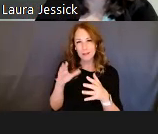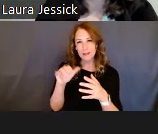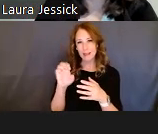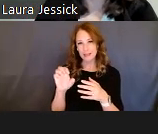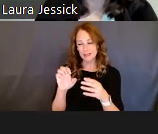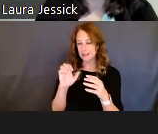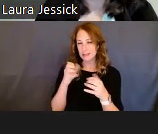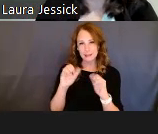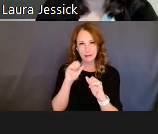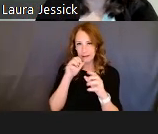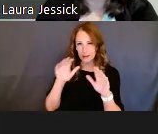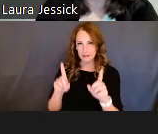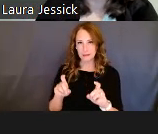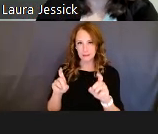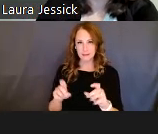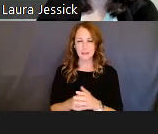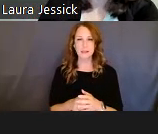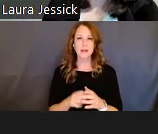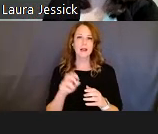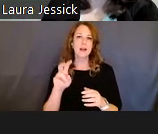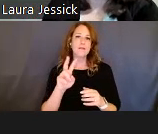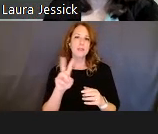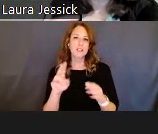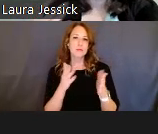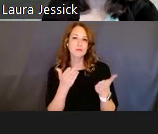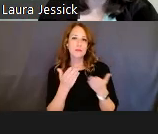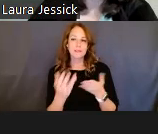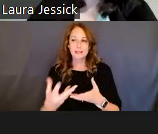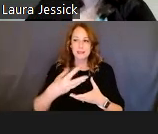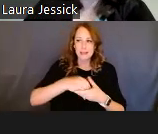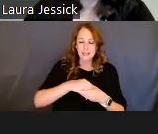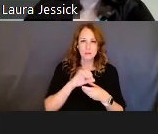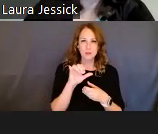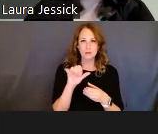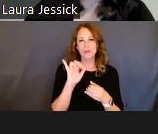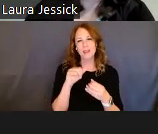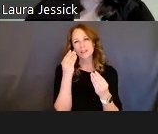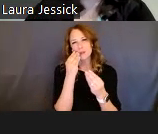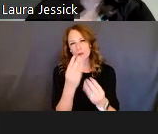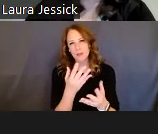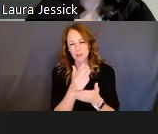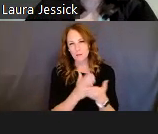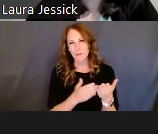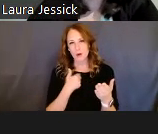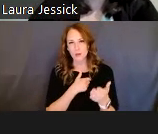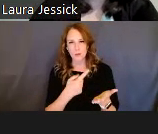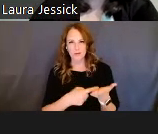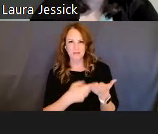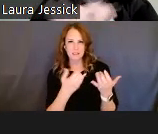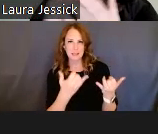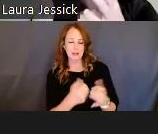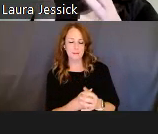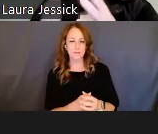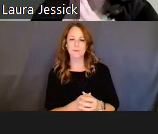kit, and then victim services and engagement as well. So that's kind of the notification component that we're talking about today. There's